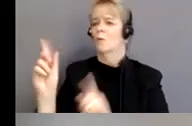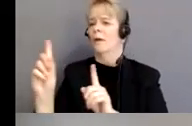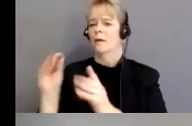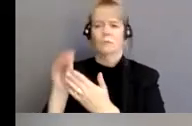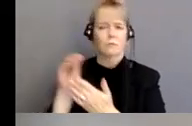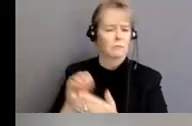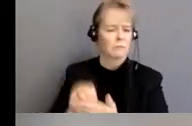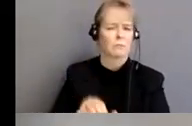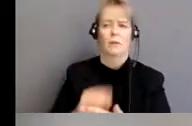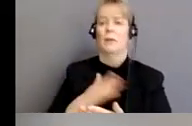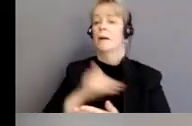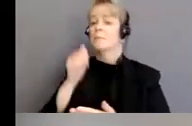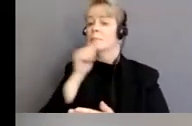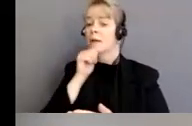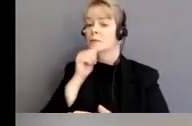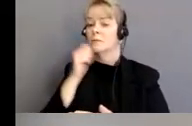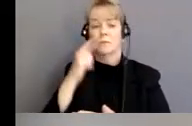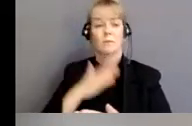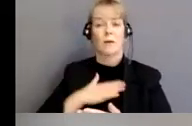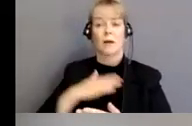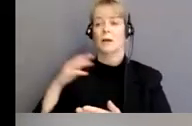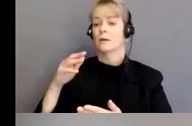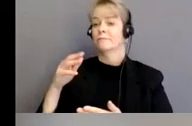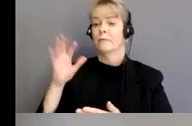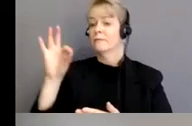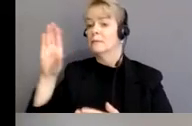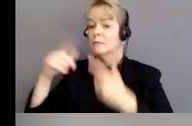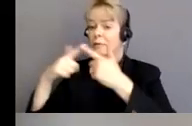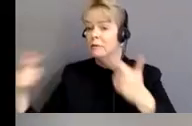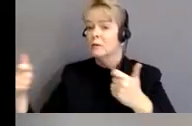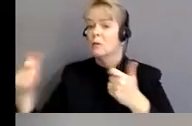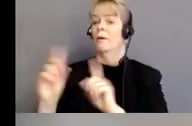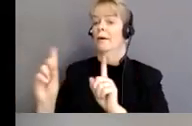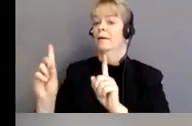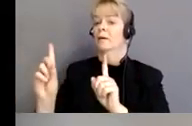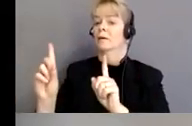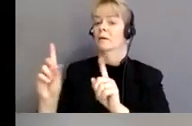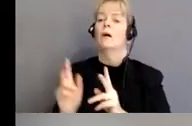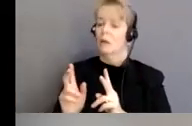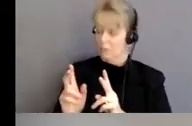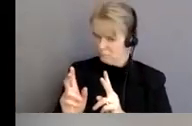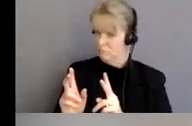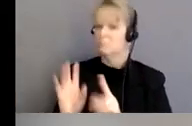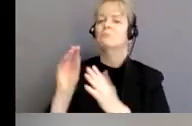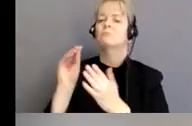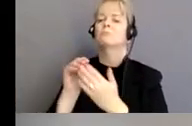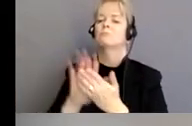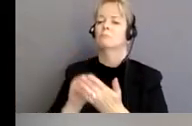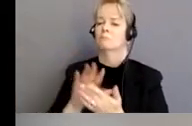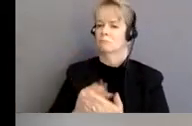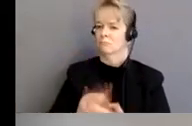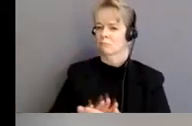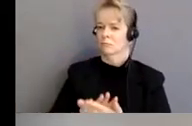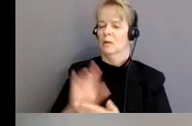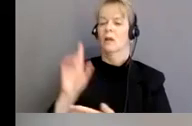account. Then you're going to take that form, put it in a safe spot, and just tell someone you trust, hey, I've